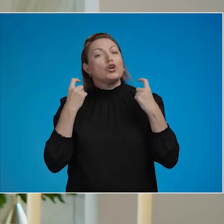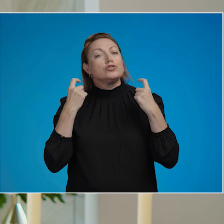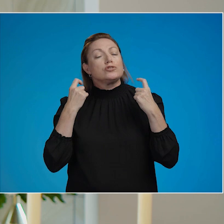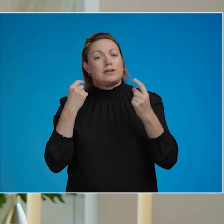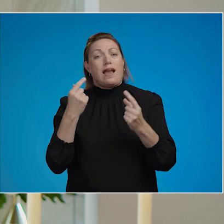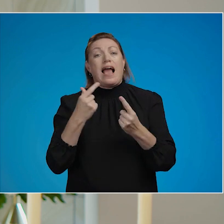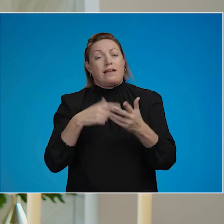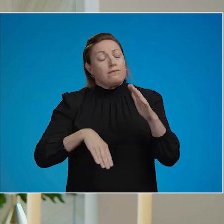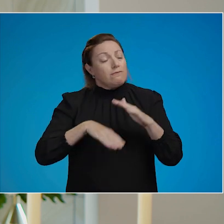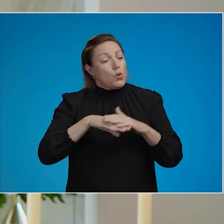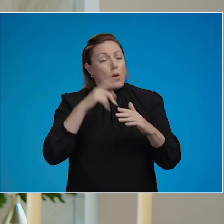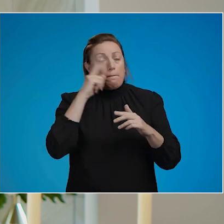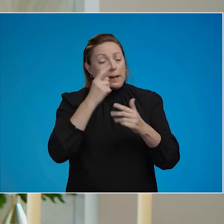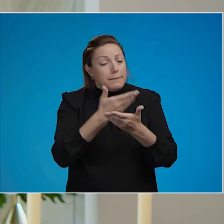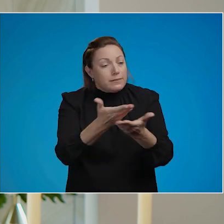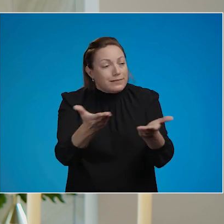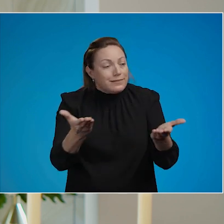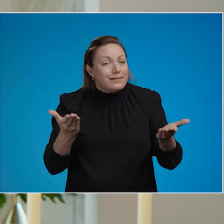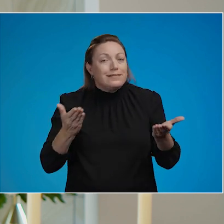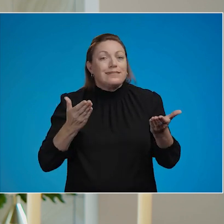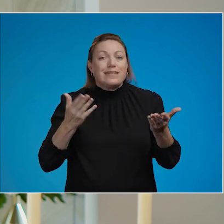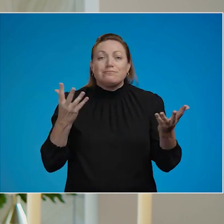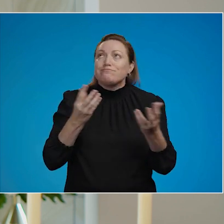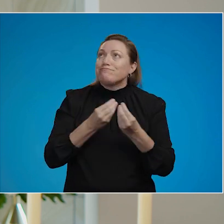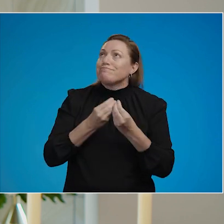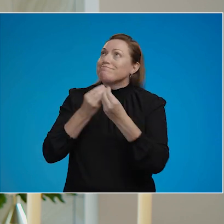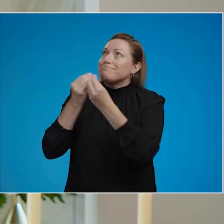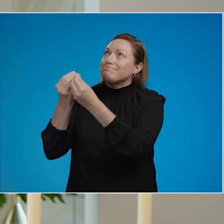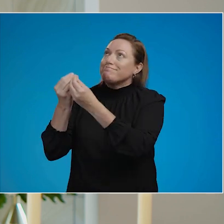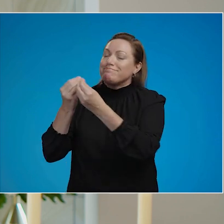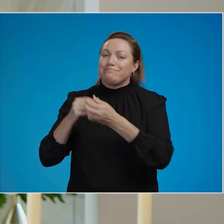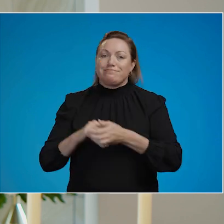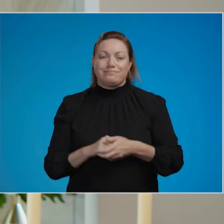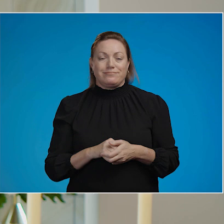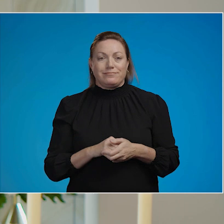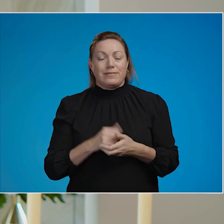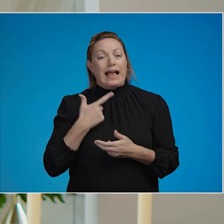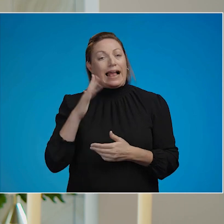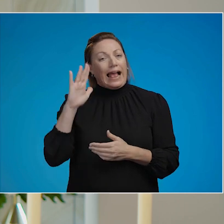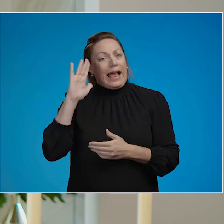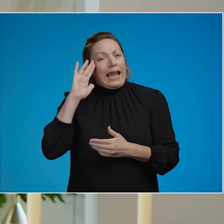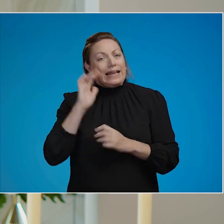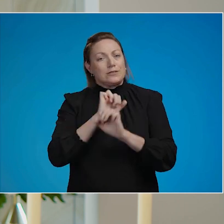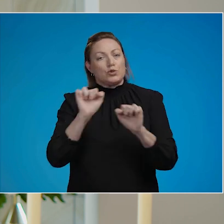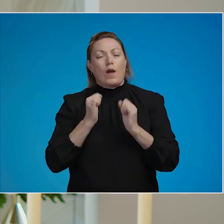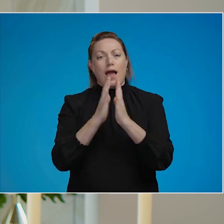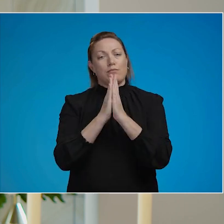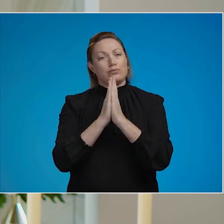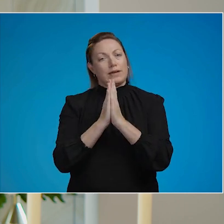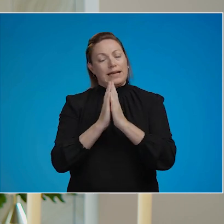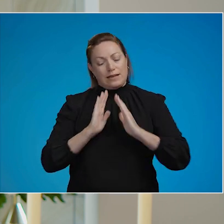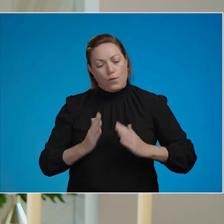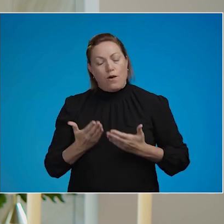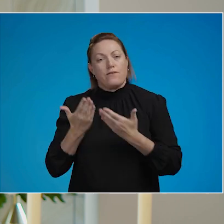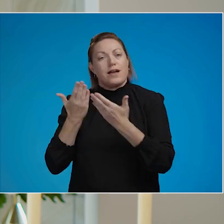the clergy, and the entire people you have gained for your own. Listen graciously to the prayers of this family whom you have